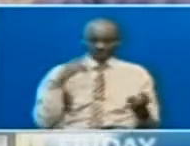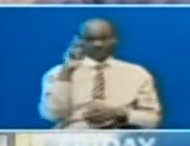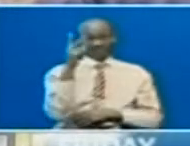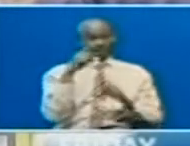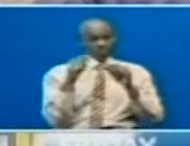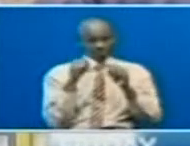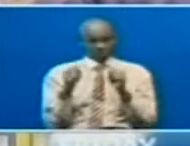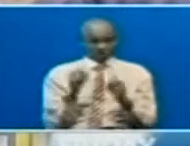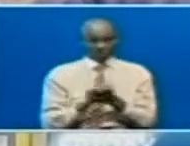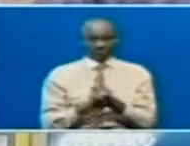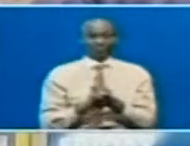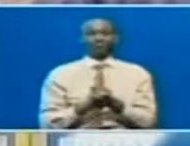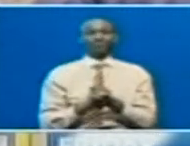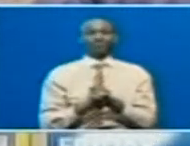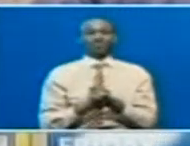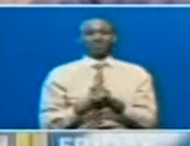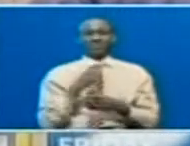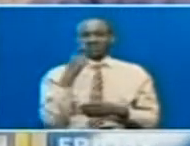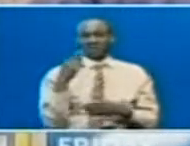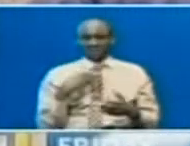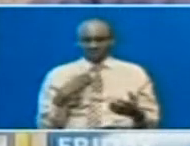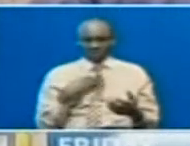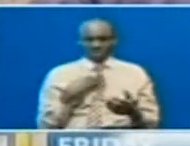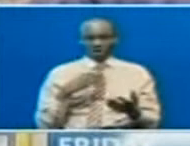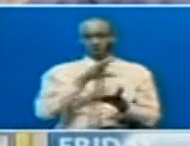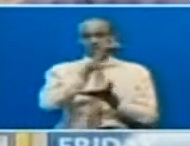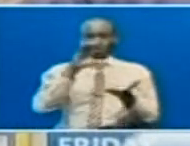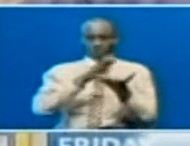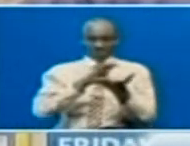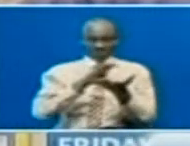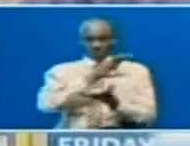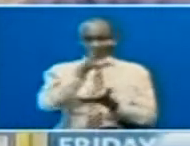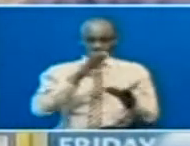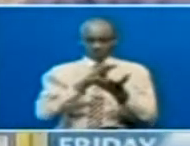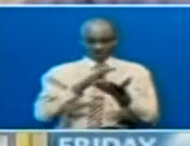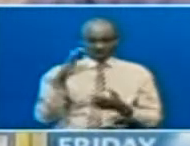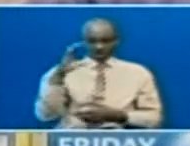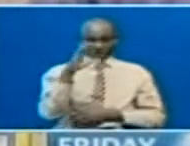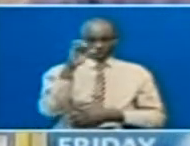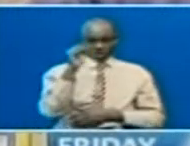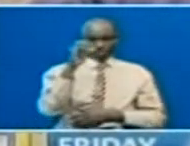second word. Do we say constituency or constituency?